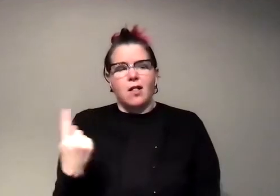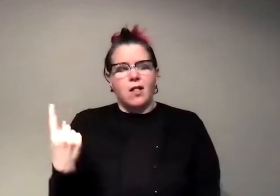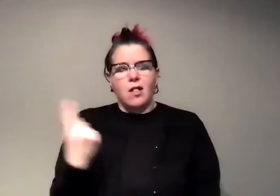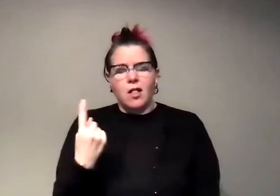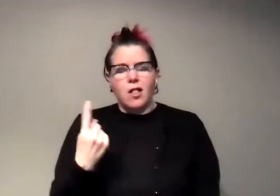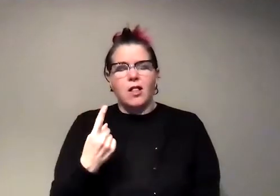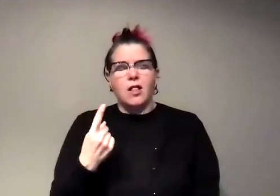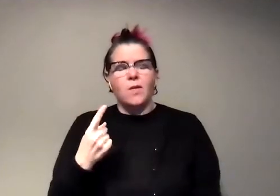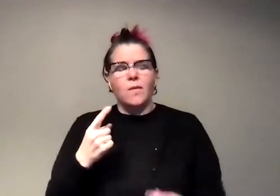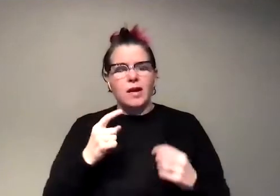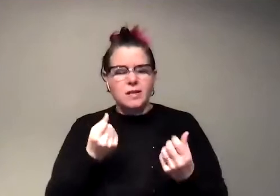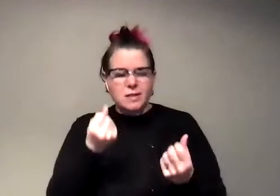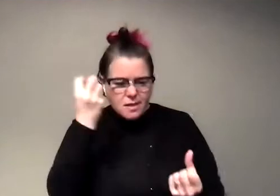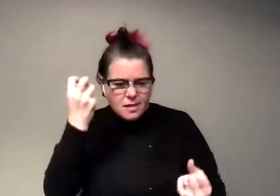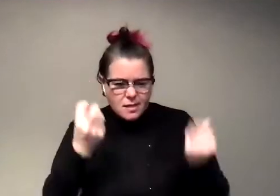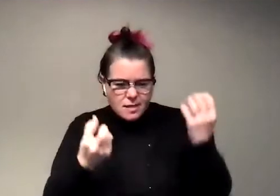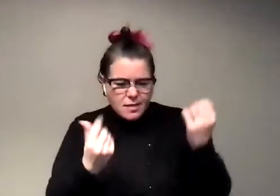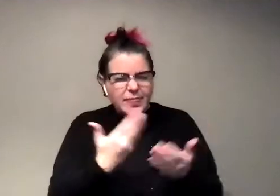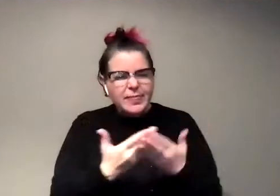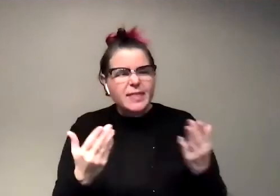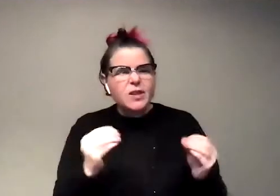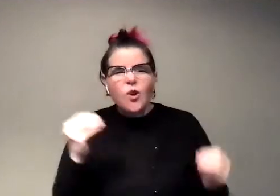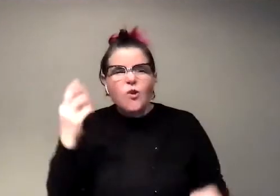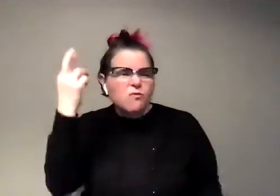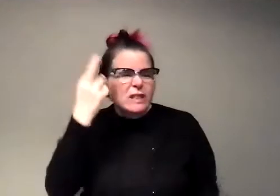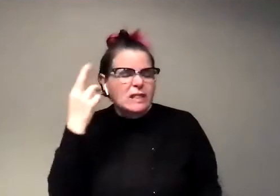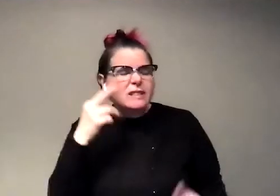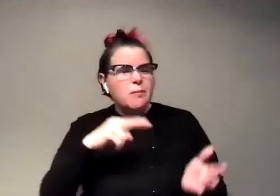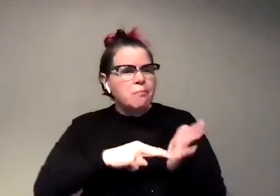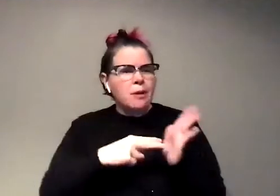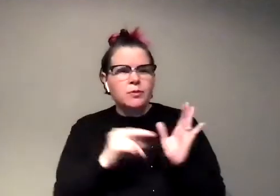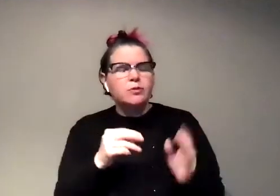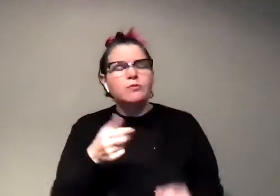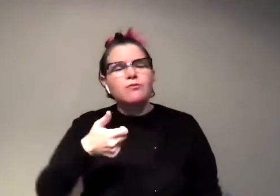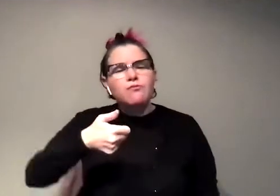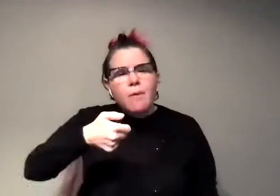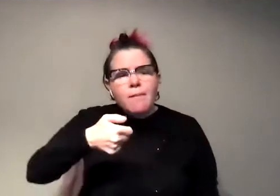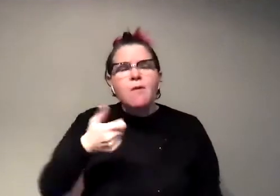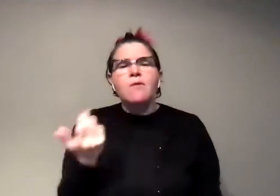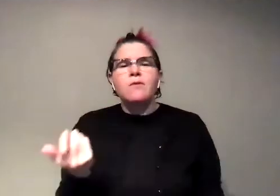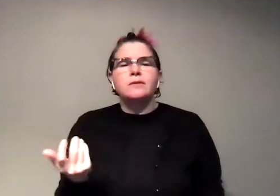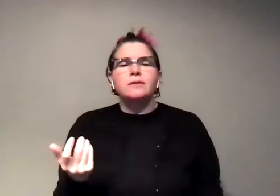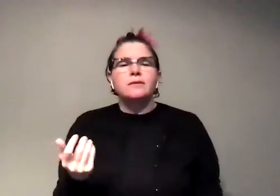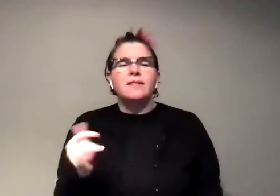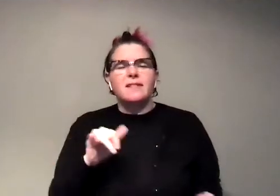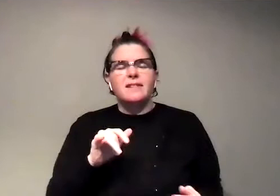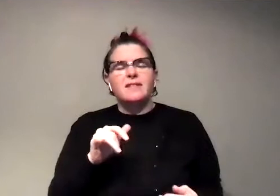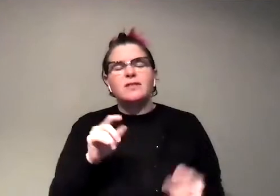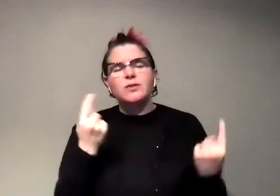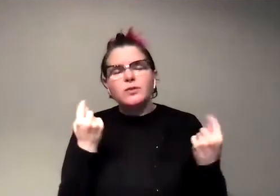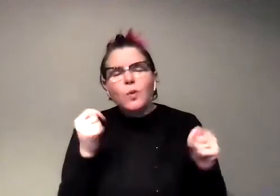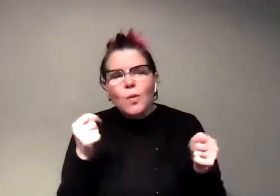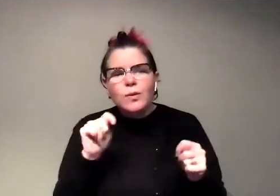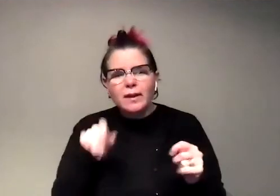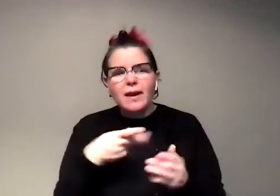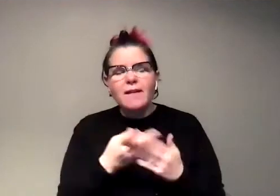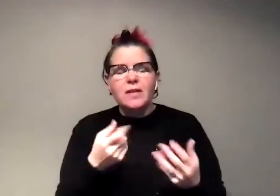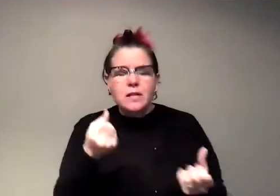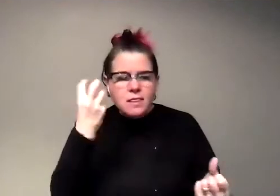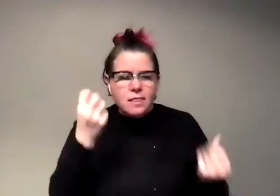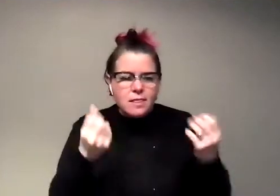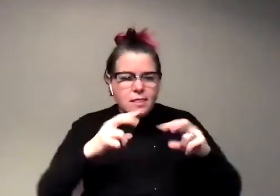things apart. No real reason why, but things like remote controls and that toys and that kind of stuff. And I just thought it